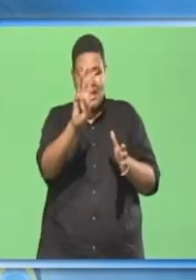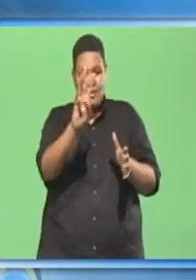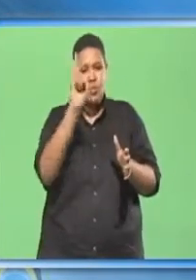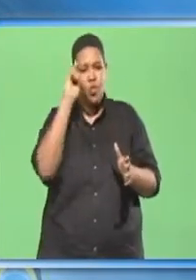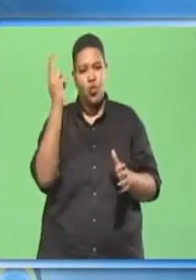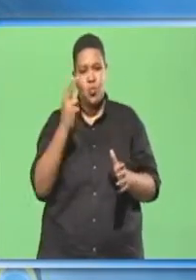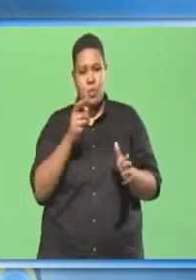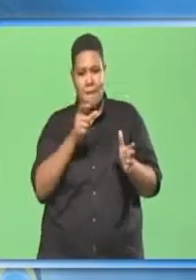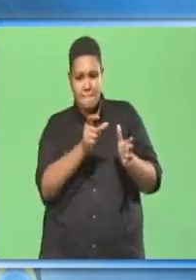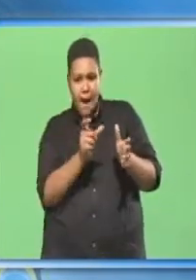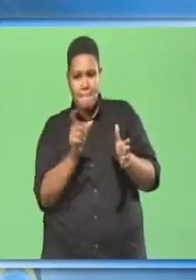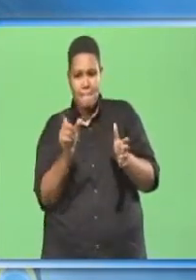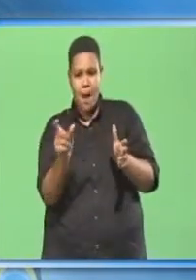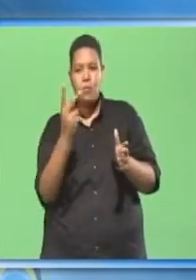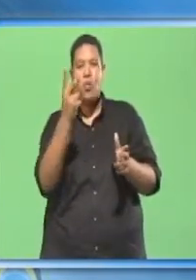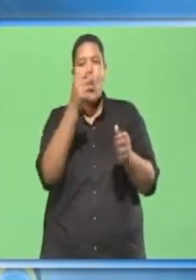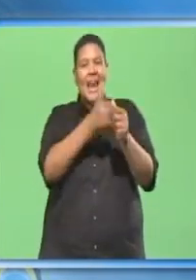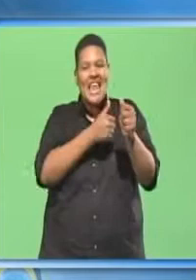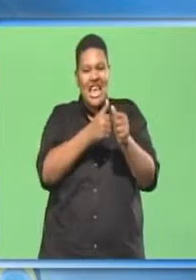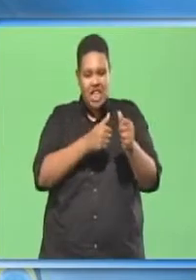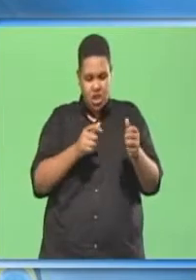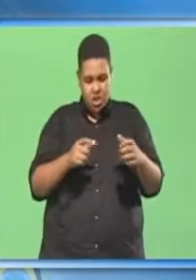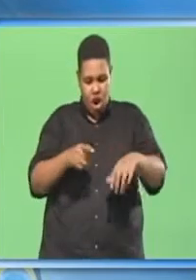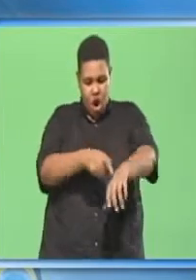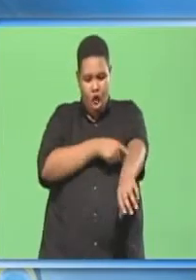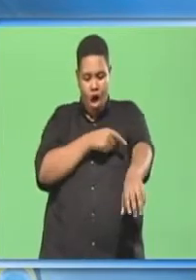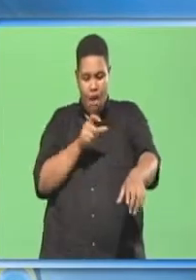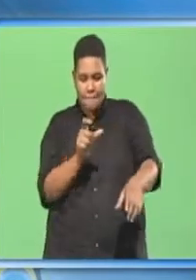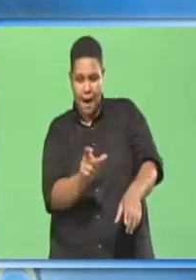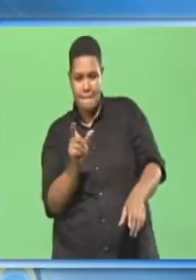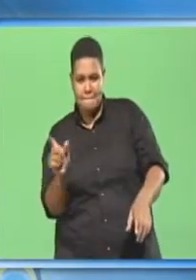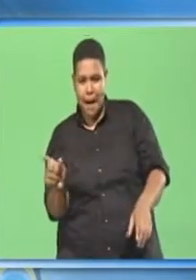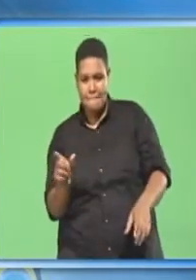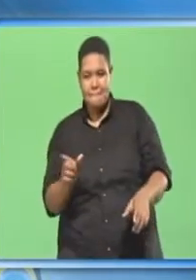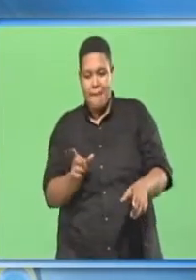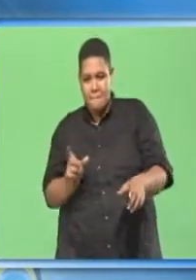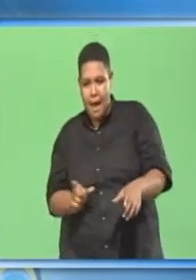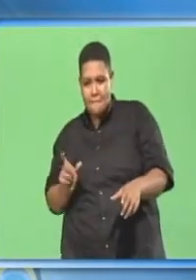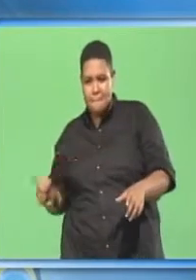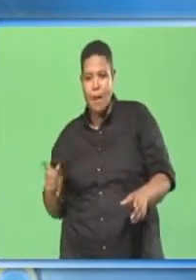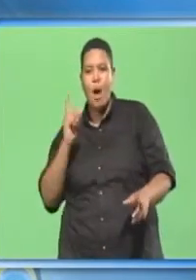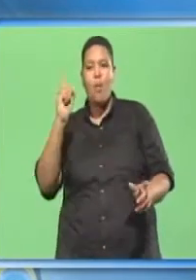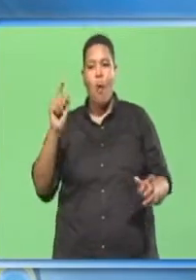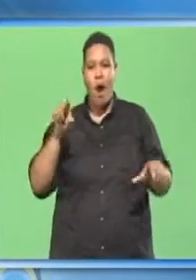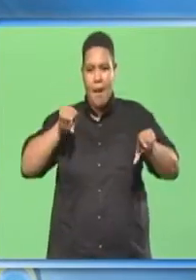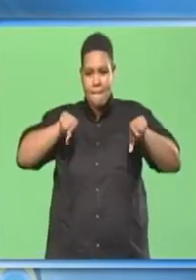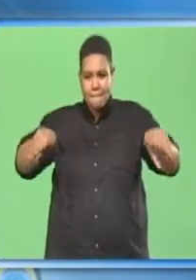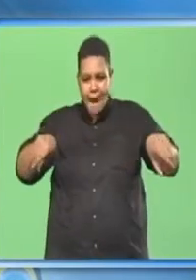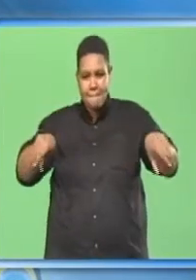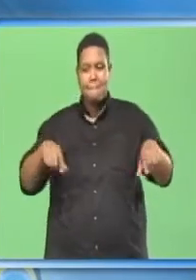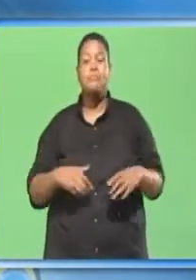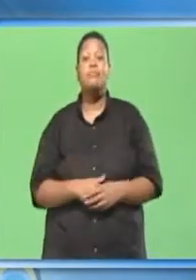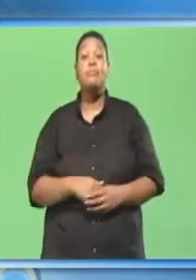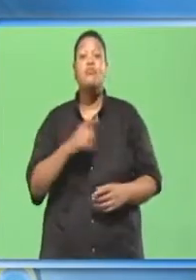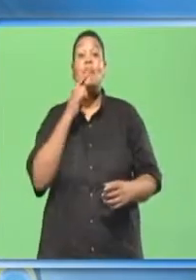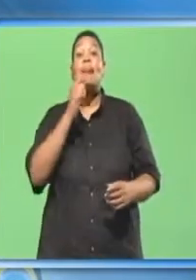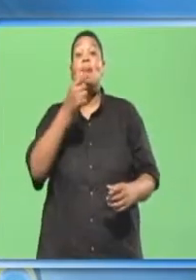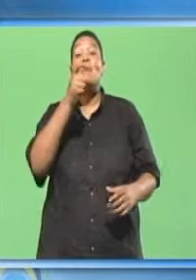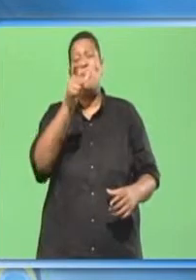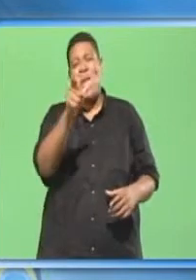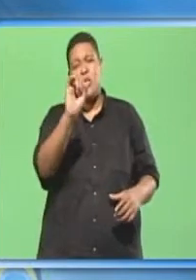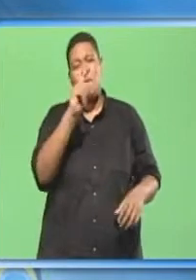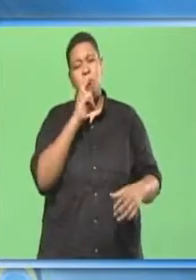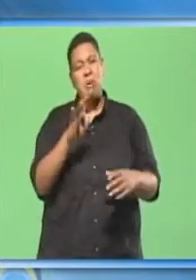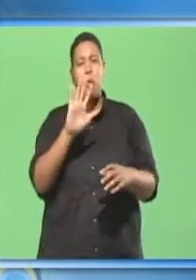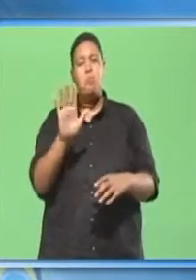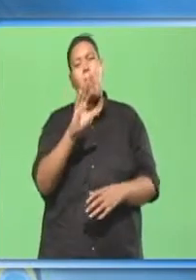used, 2 on each of the long side and 1 on each of the short side. The thickness should be slightly less